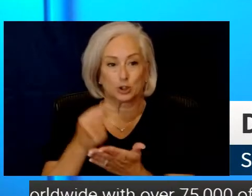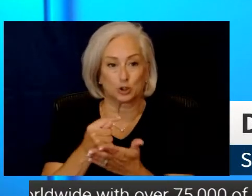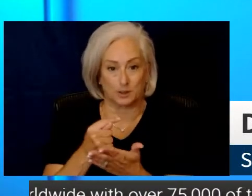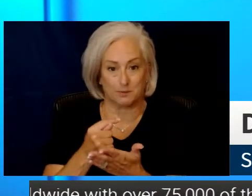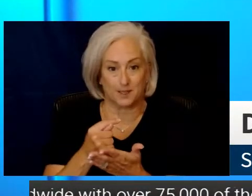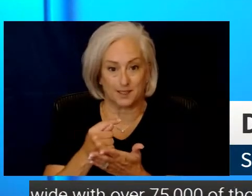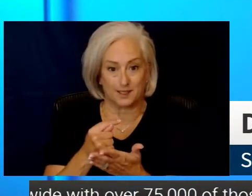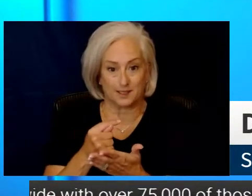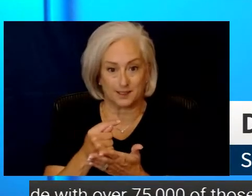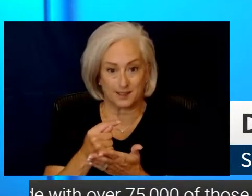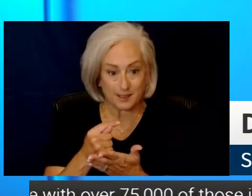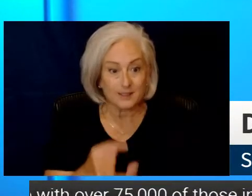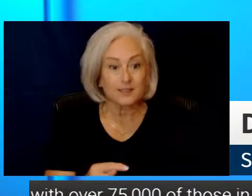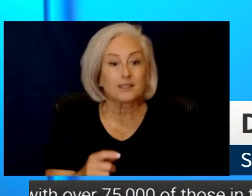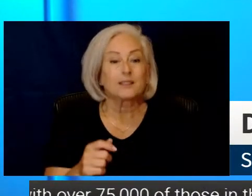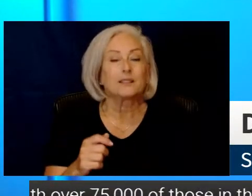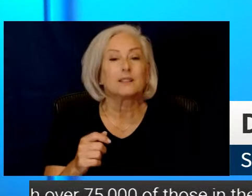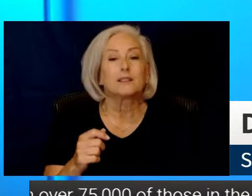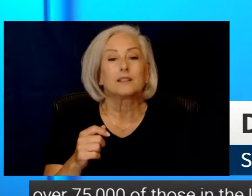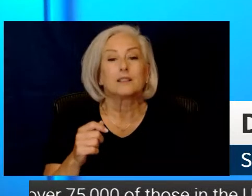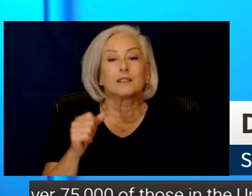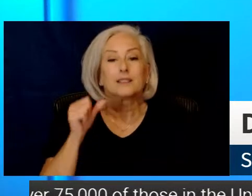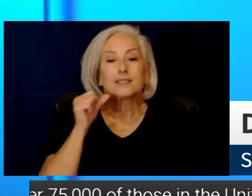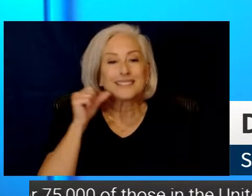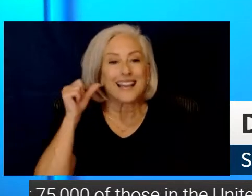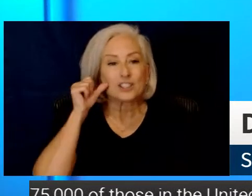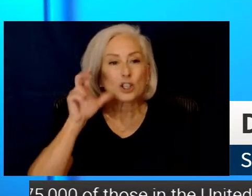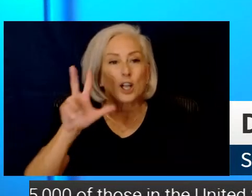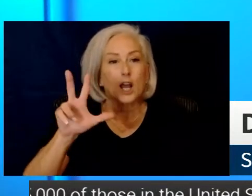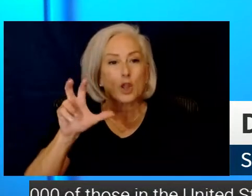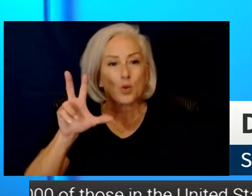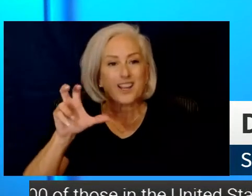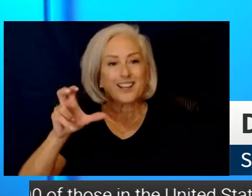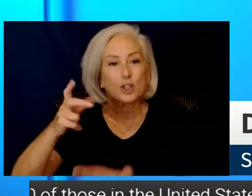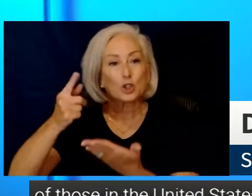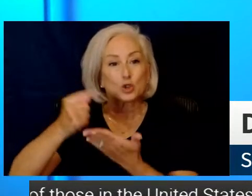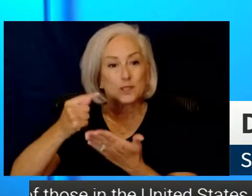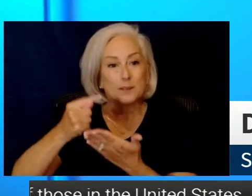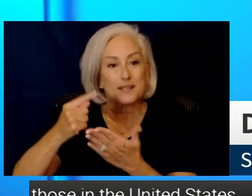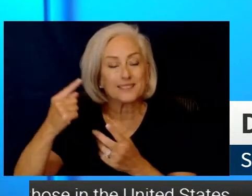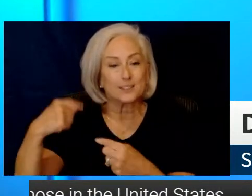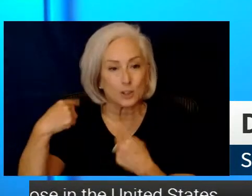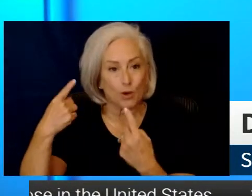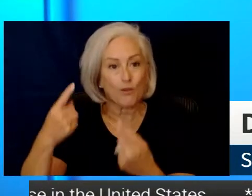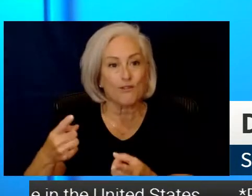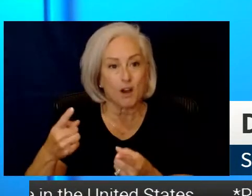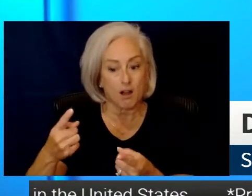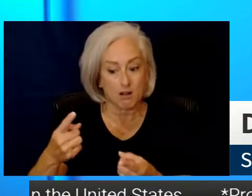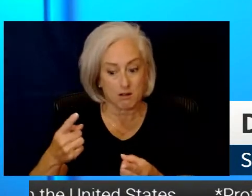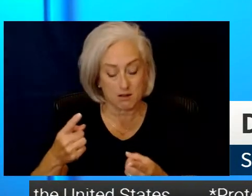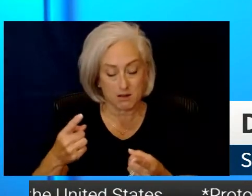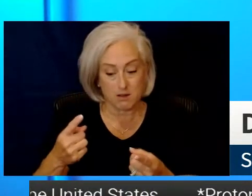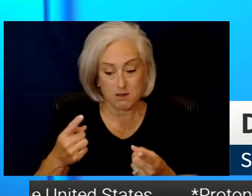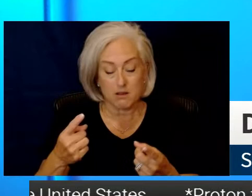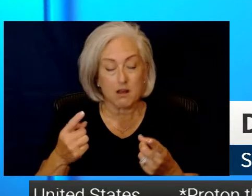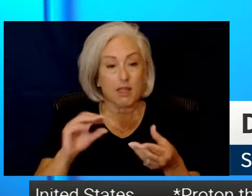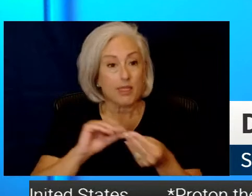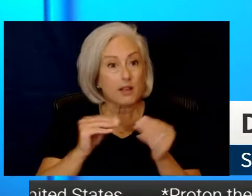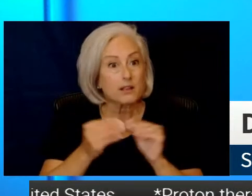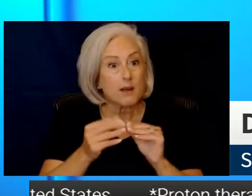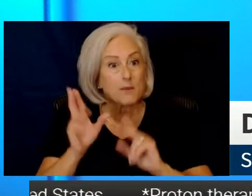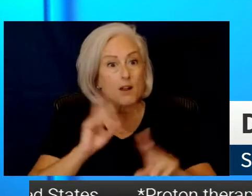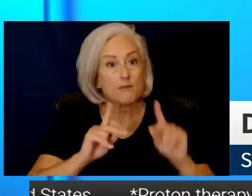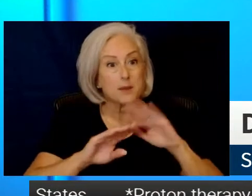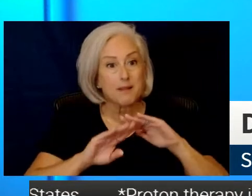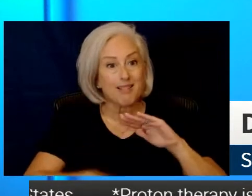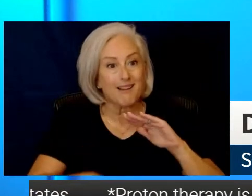300th patient treatment. And it's been really the number of patients under the age of 25 that we've provided